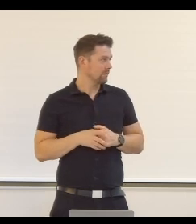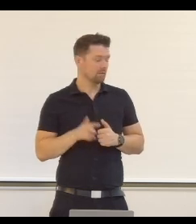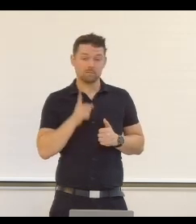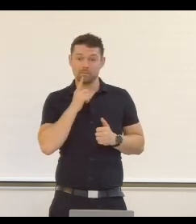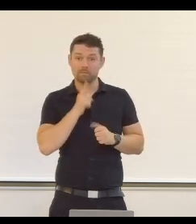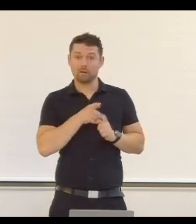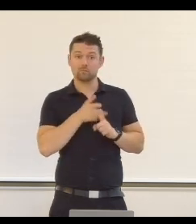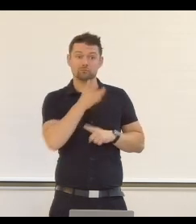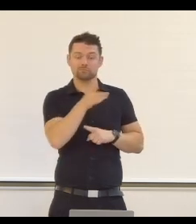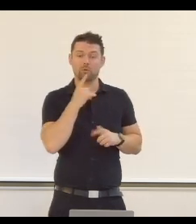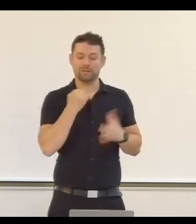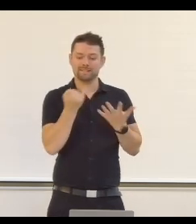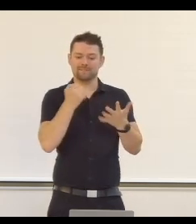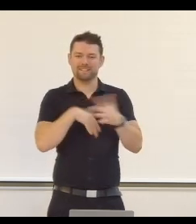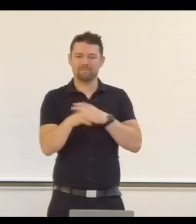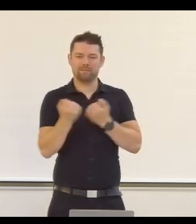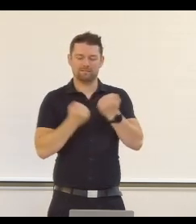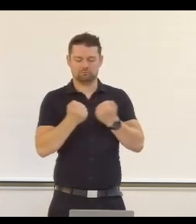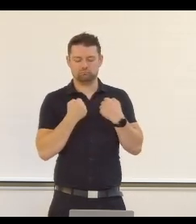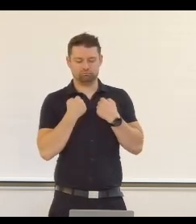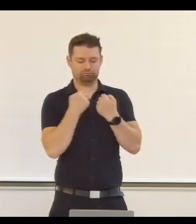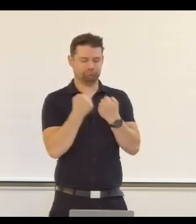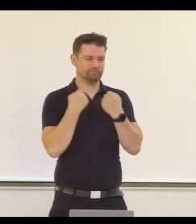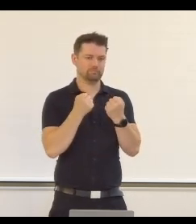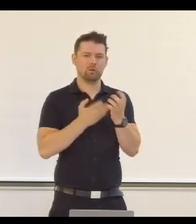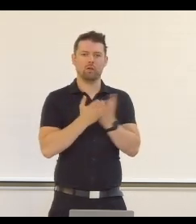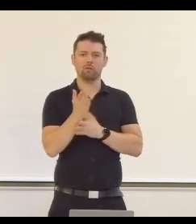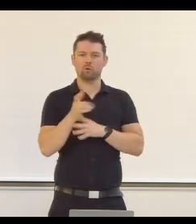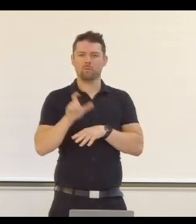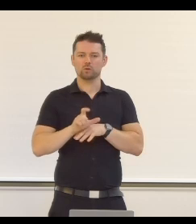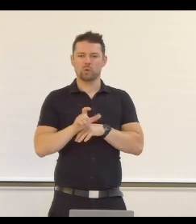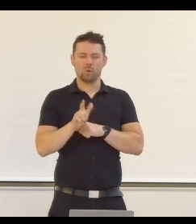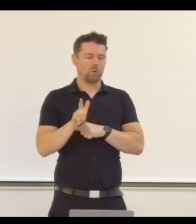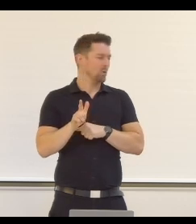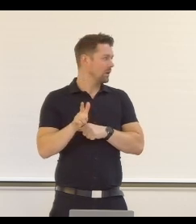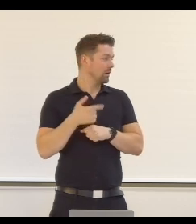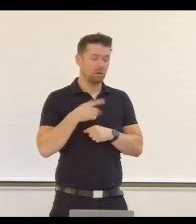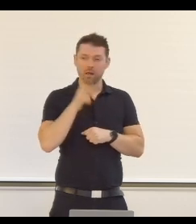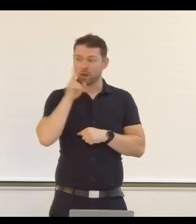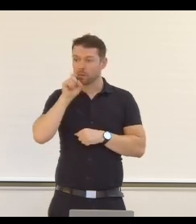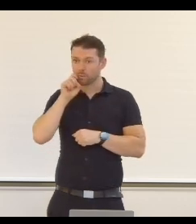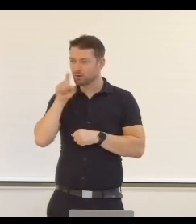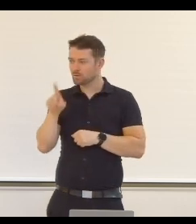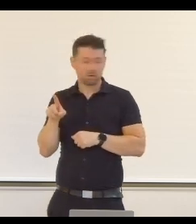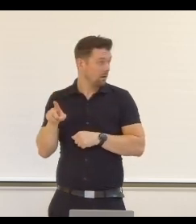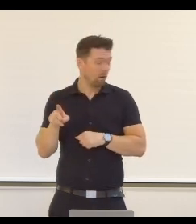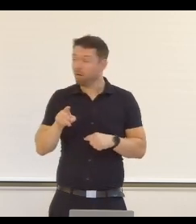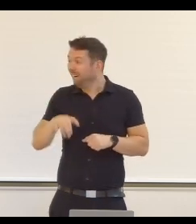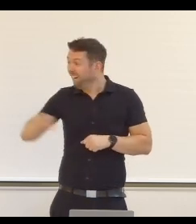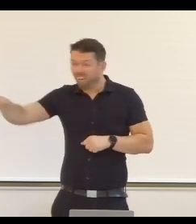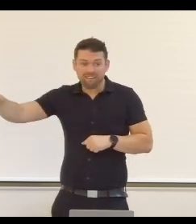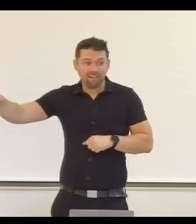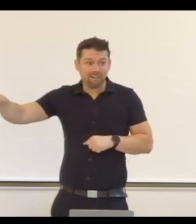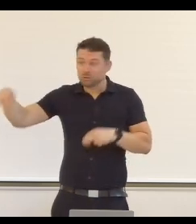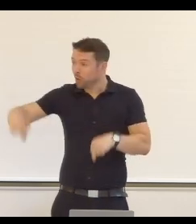van, and we were driven through Moscow, and we're just looking at the windows and calling each other like, look,